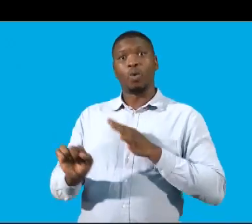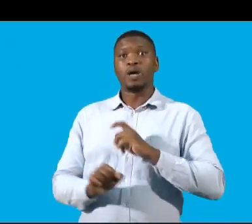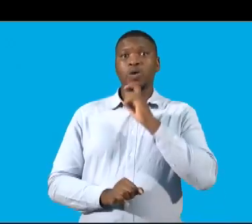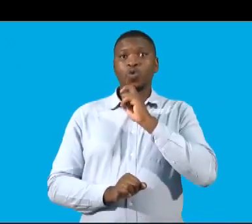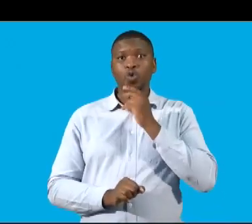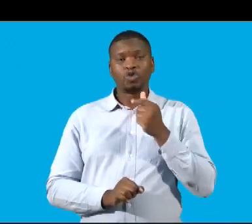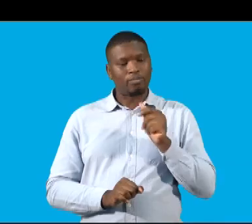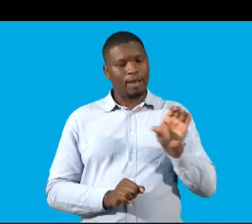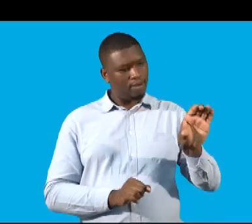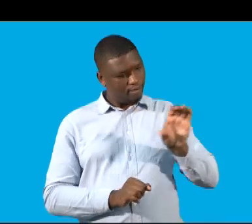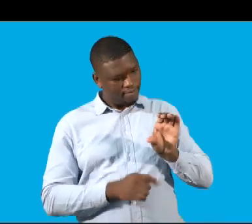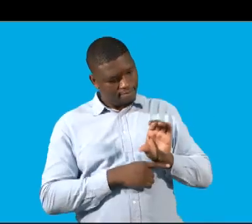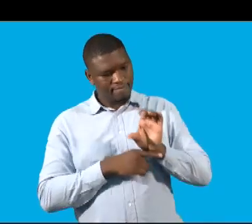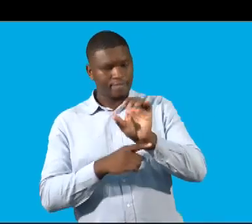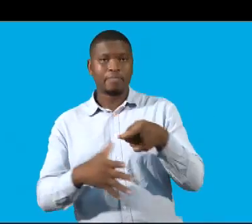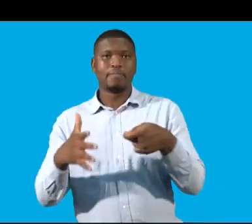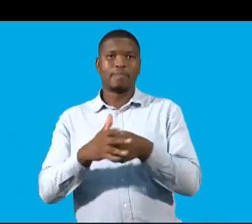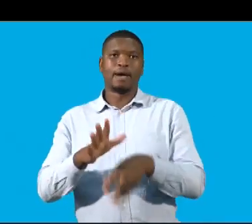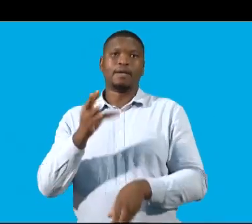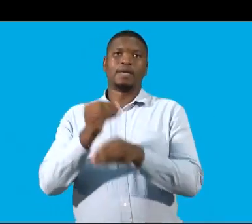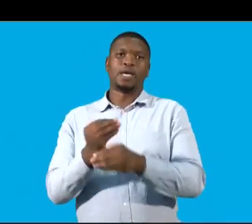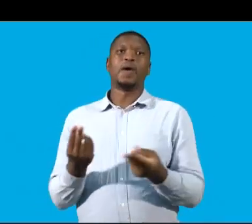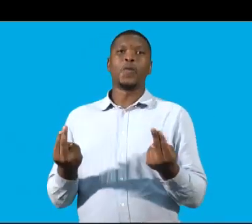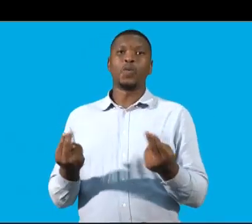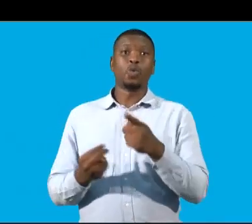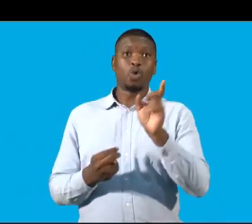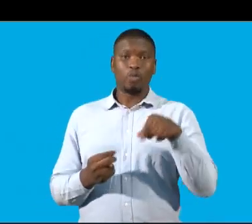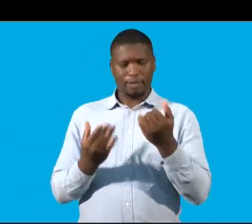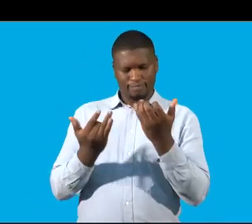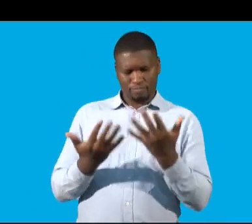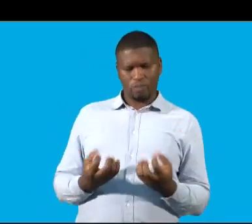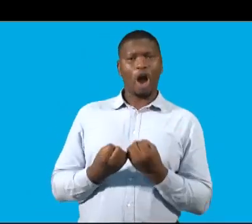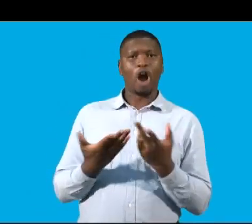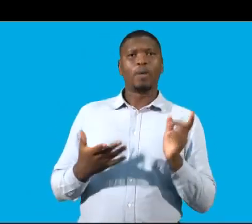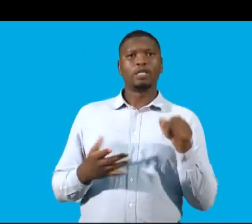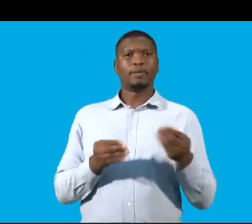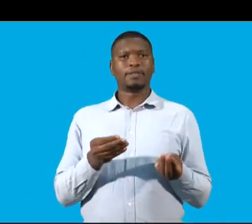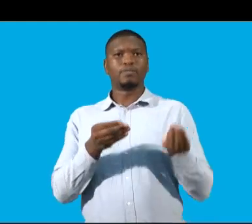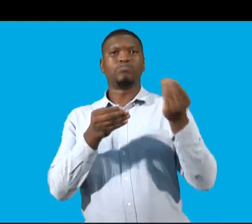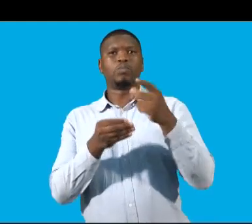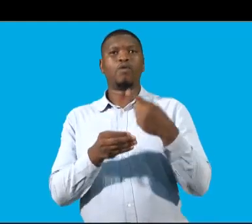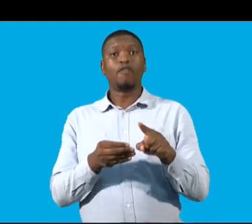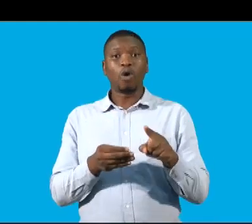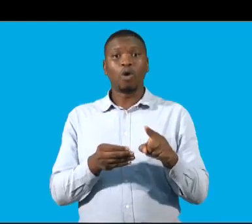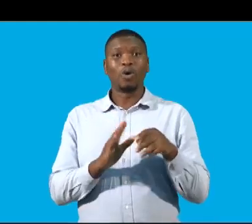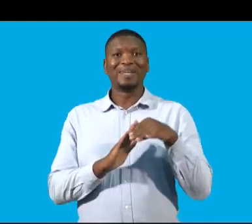value and use the money towards a new tractor. Now calculate how much money he will need to put into a